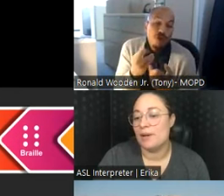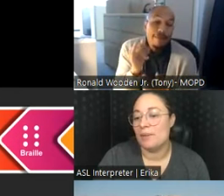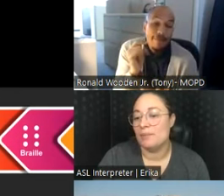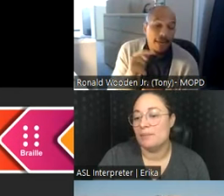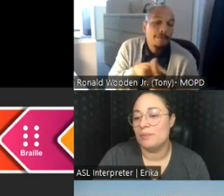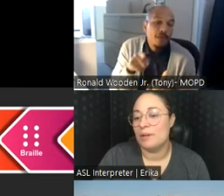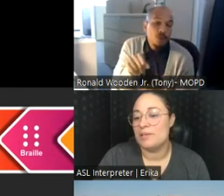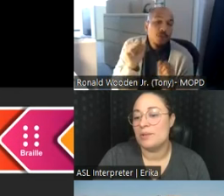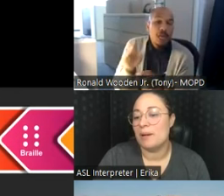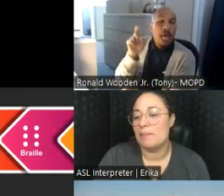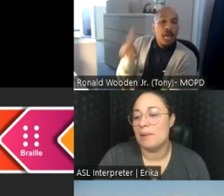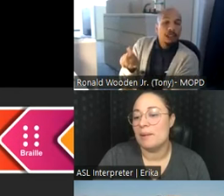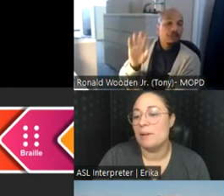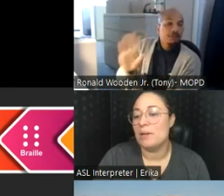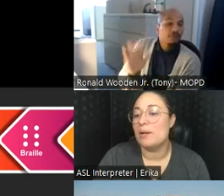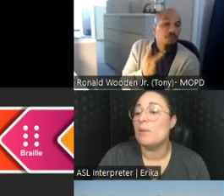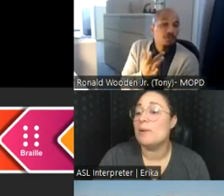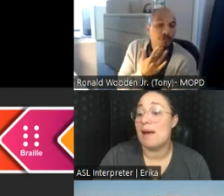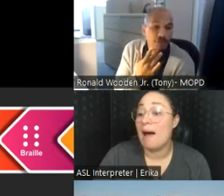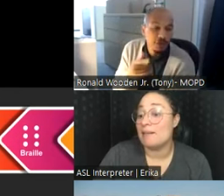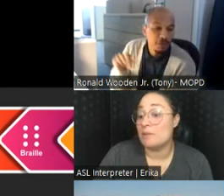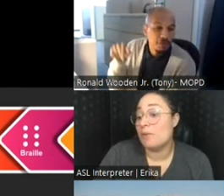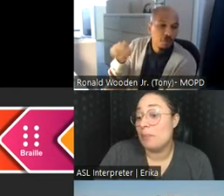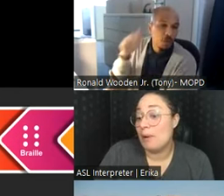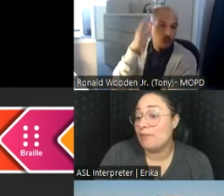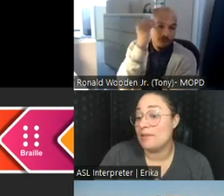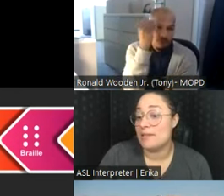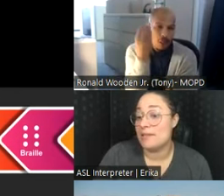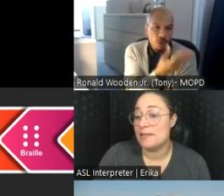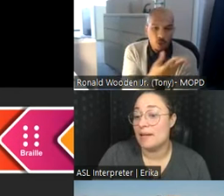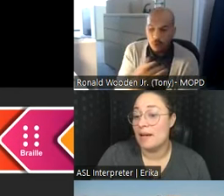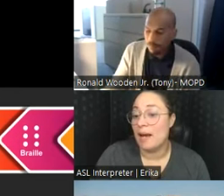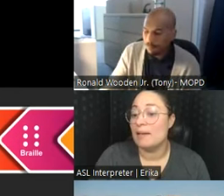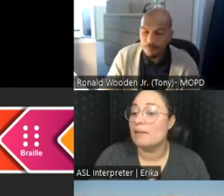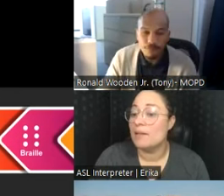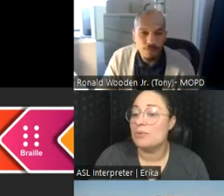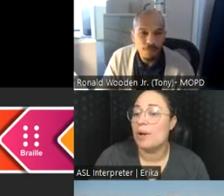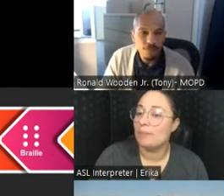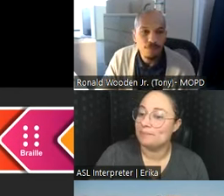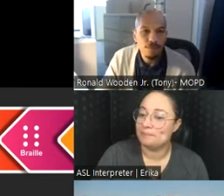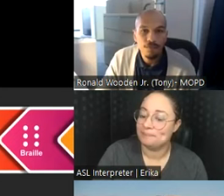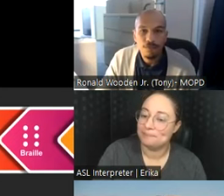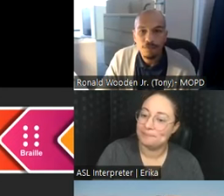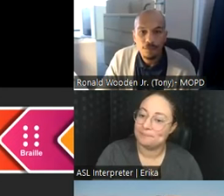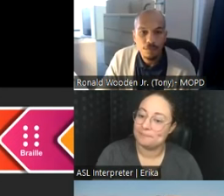you know, we just don't recommend it, but you can always ask what their preference is and they'll let you know.